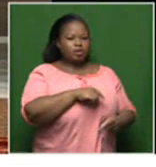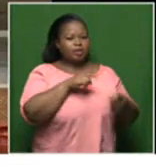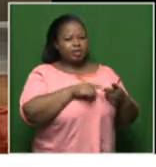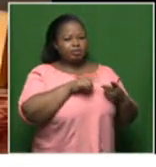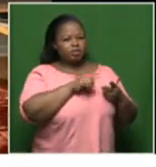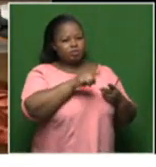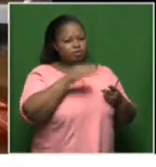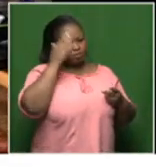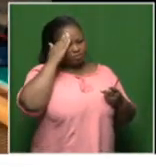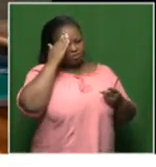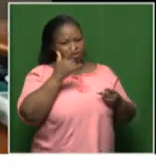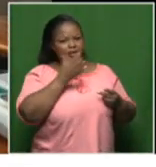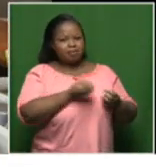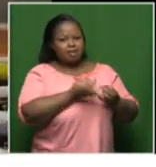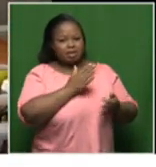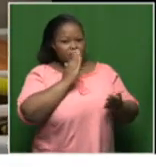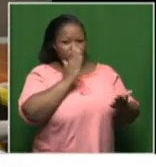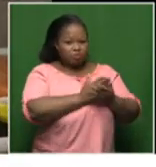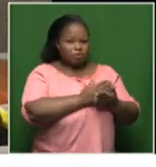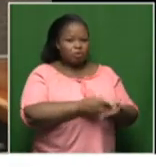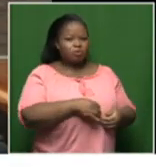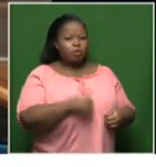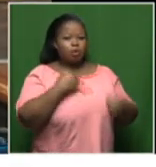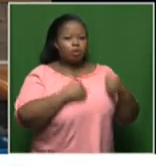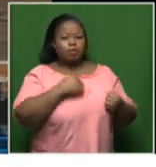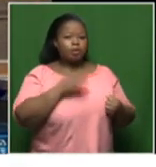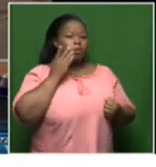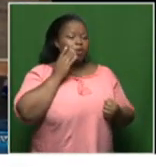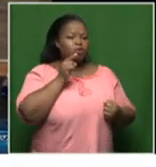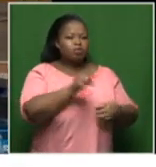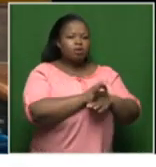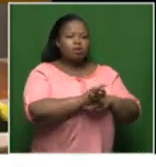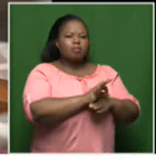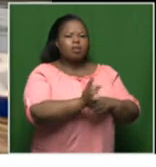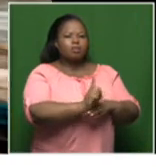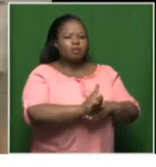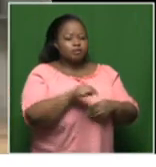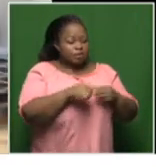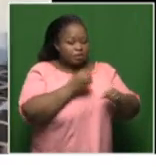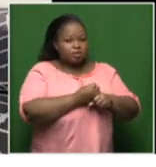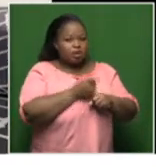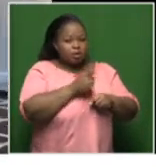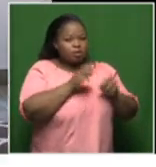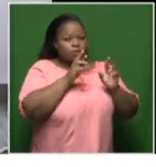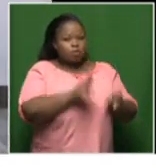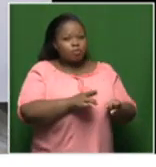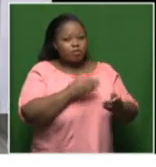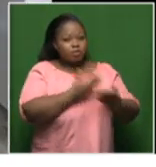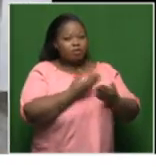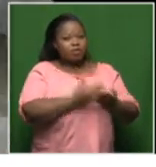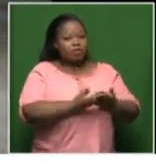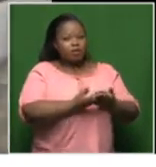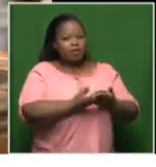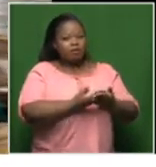a lot of uncertainty as to when there are going to be races, but what had you planned for this year, and when are you hoping to actually get back